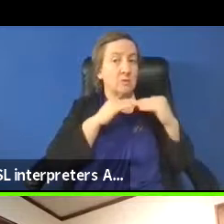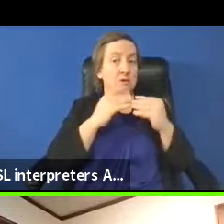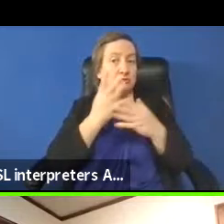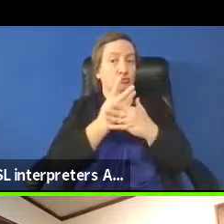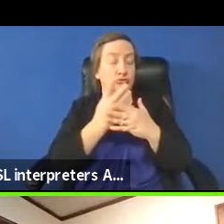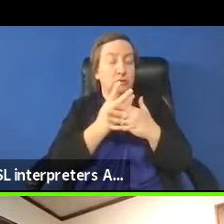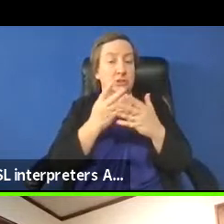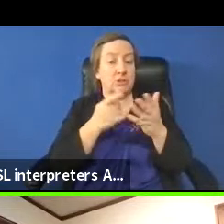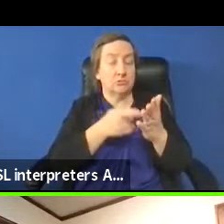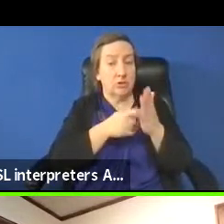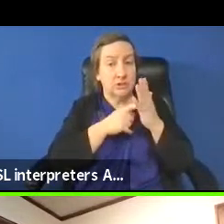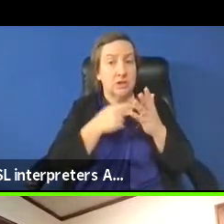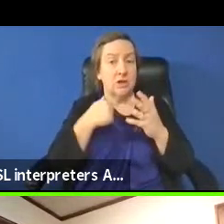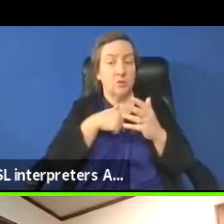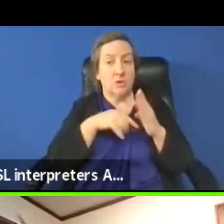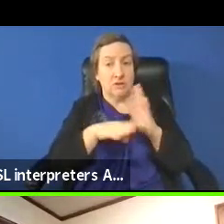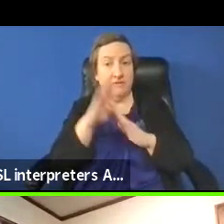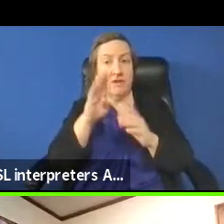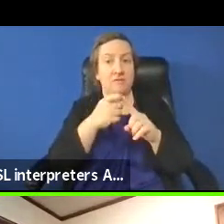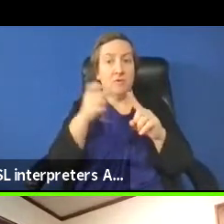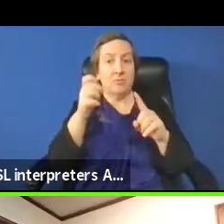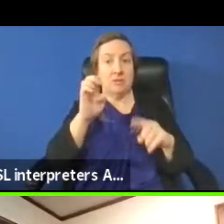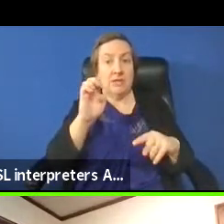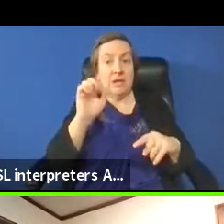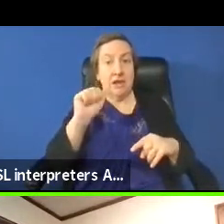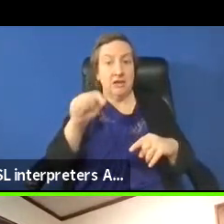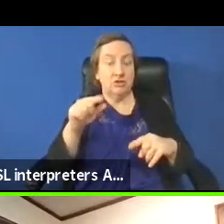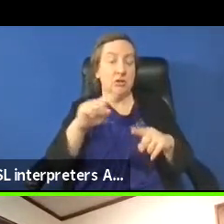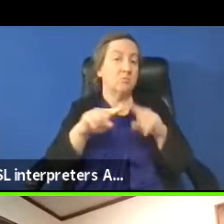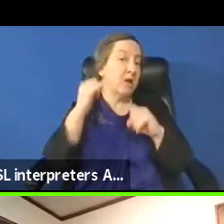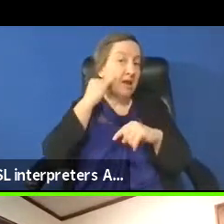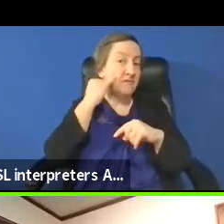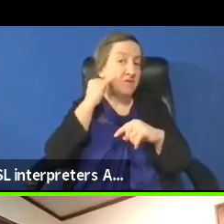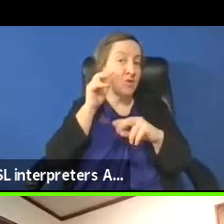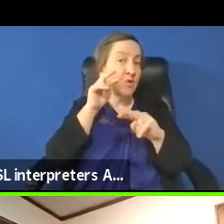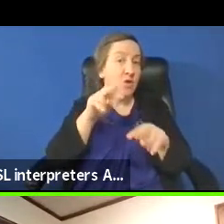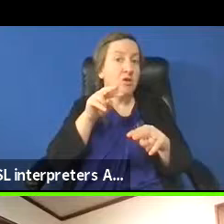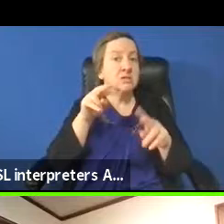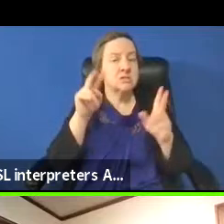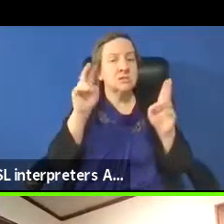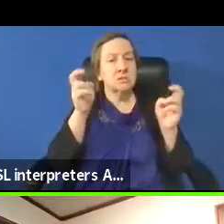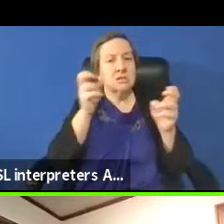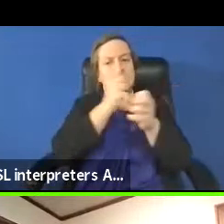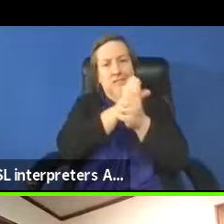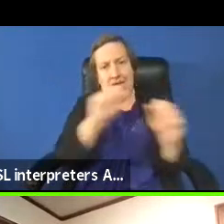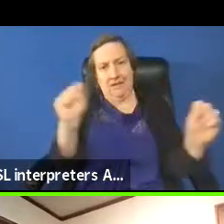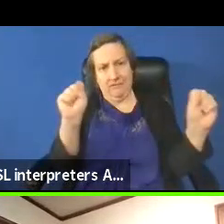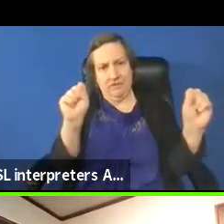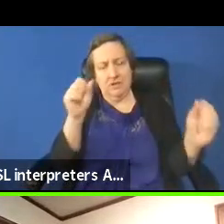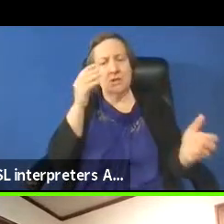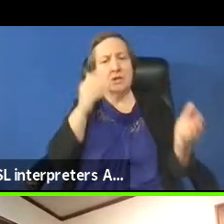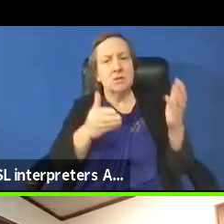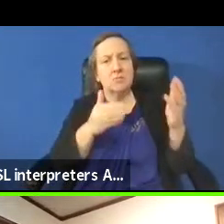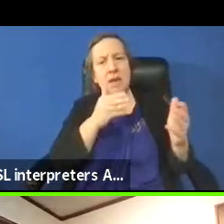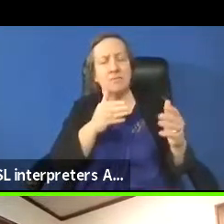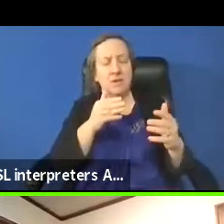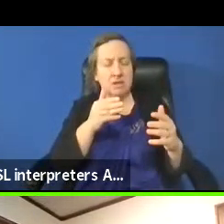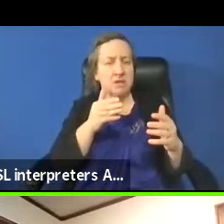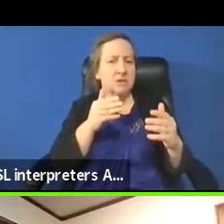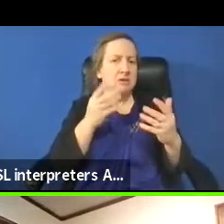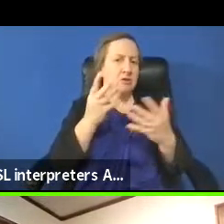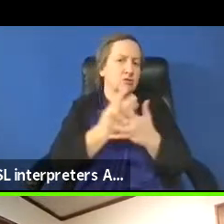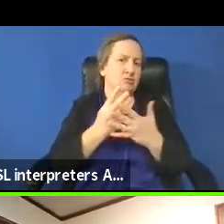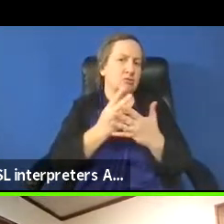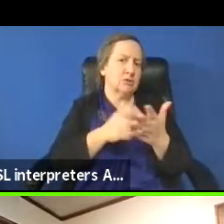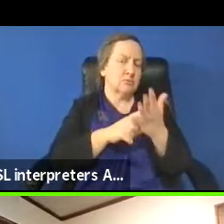that we developed in the EAG, but if you look up here under safety, for example, there might be 3 screening criteria that are